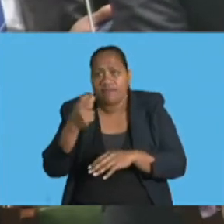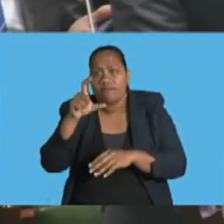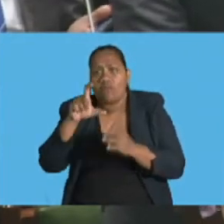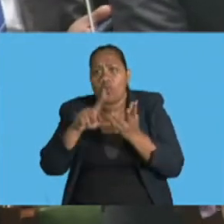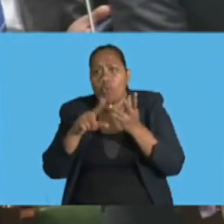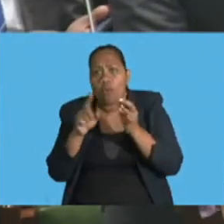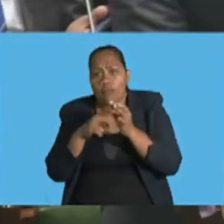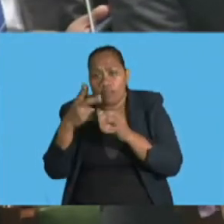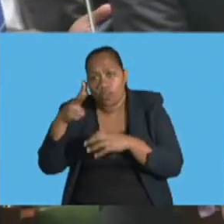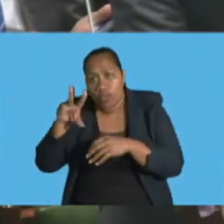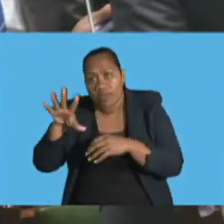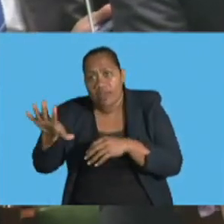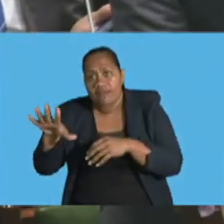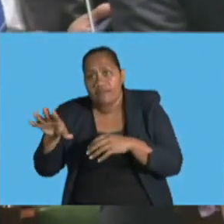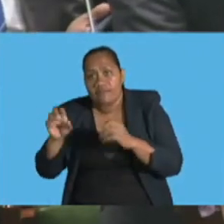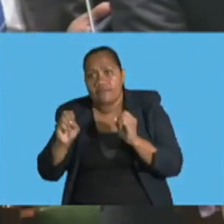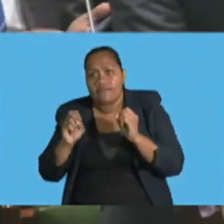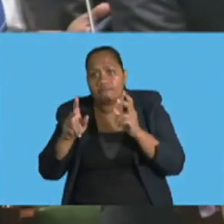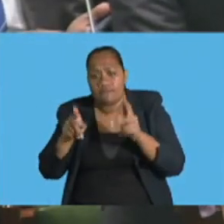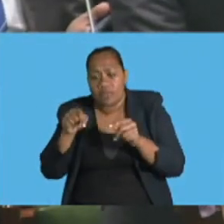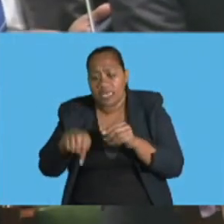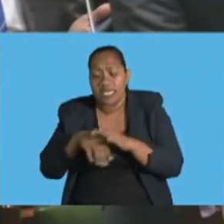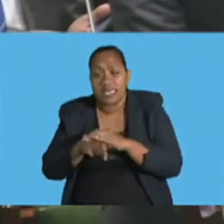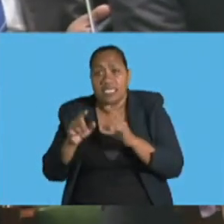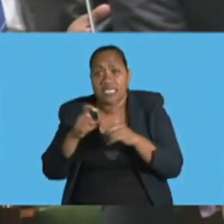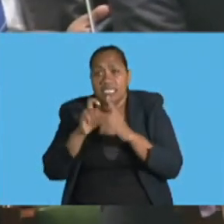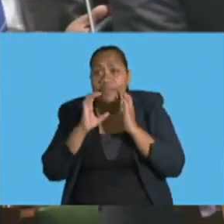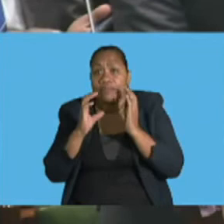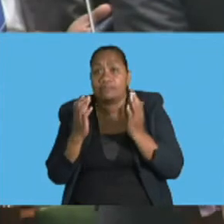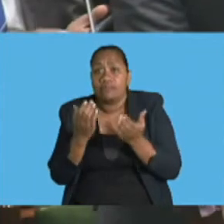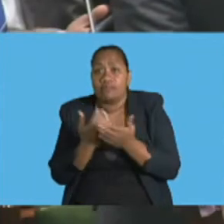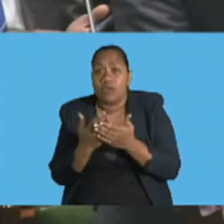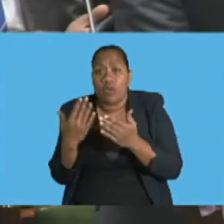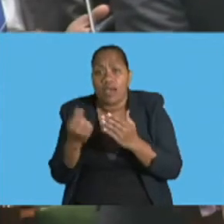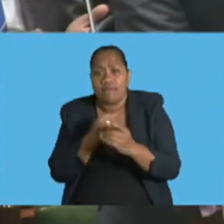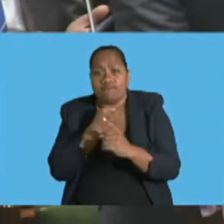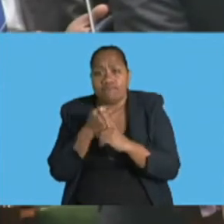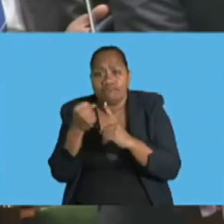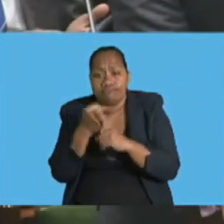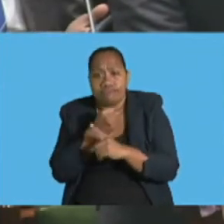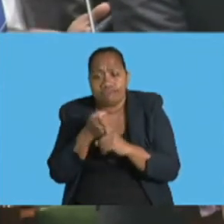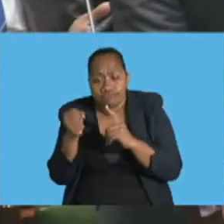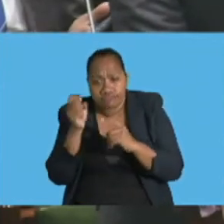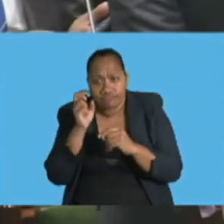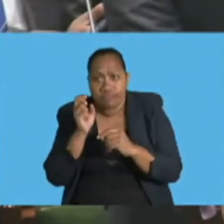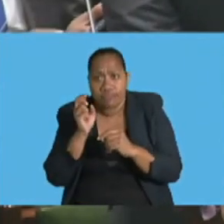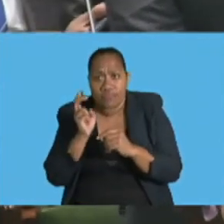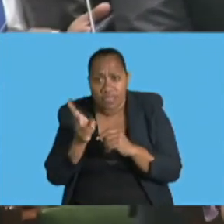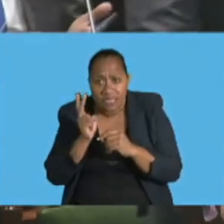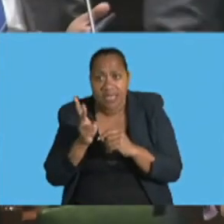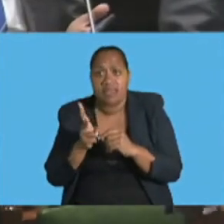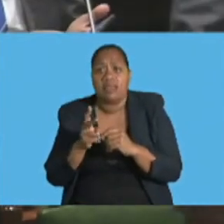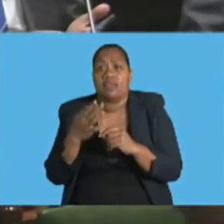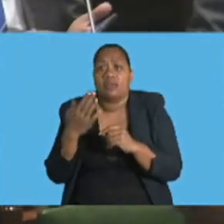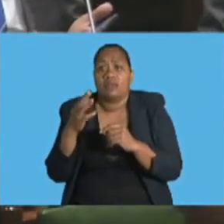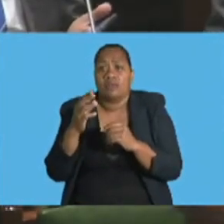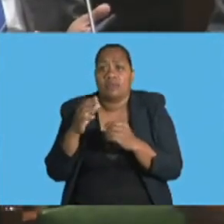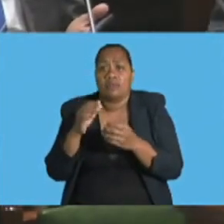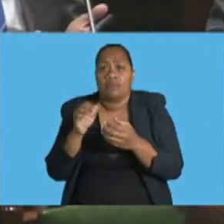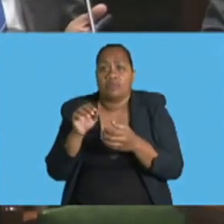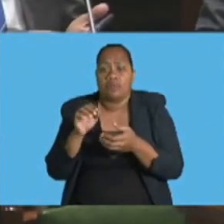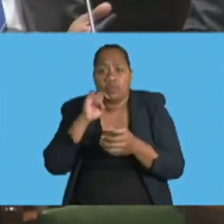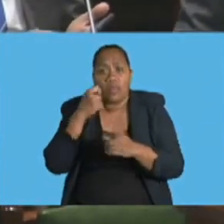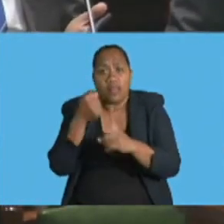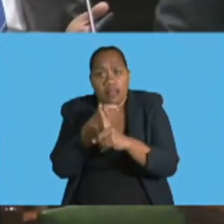Chile in December, where the Honourable Prime Minister will again spearhead our campaign on behalf of the Pacific and other vulnerable nations, as we know that we are also